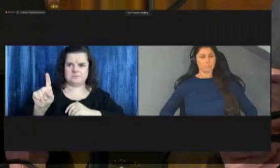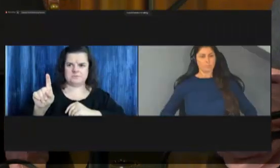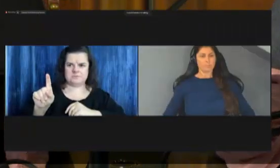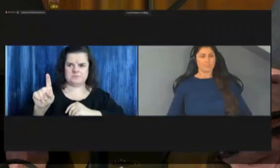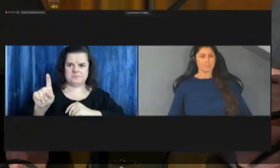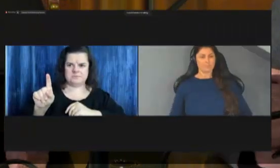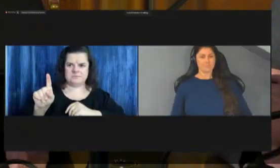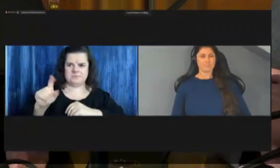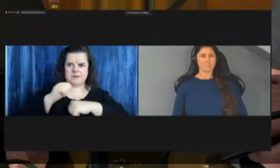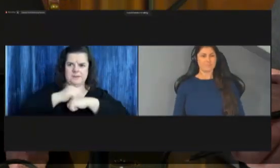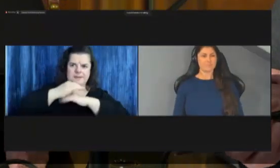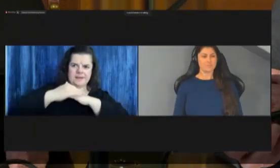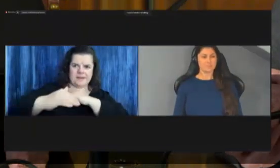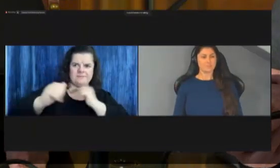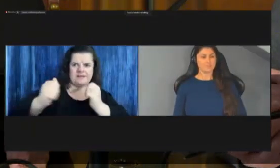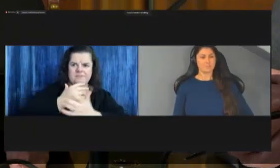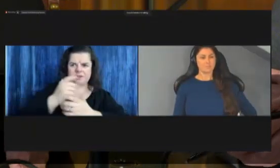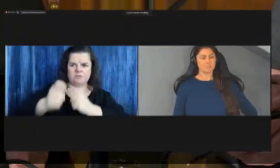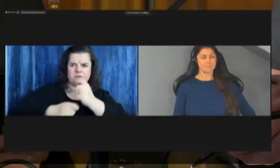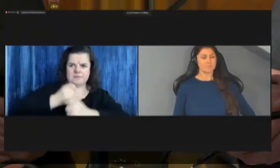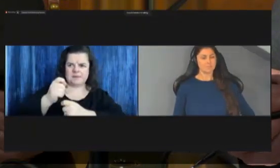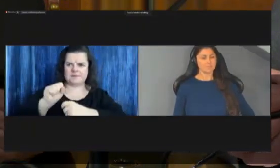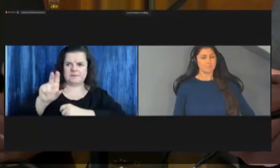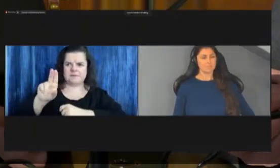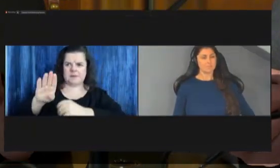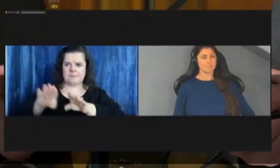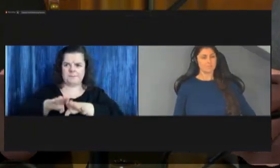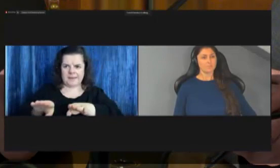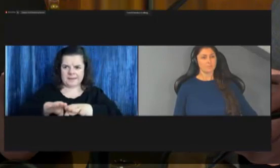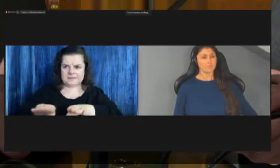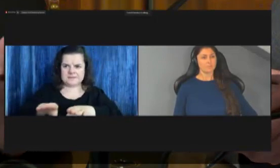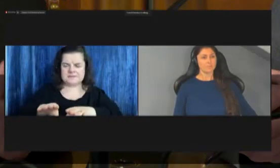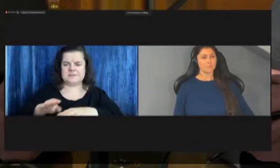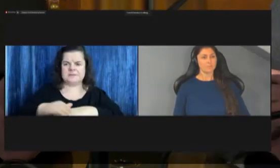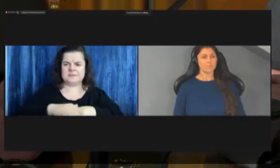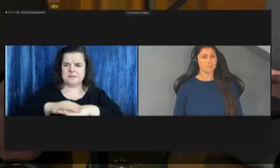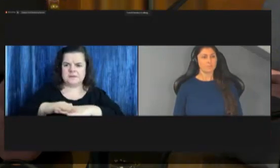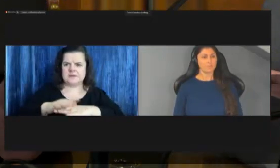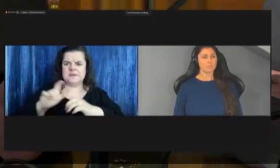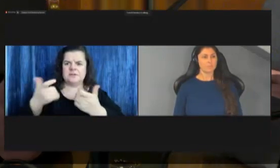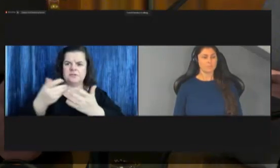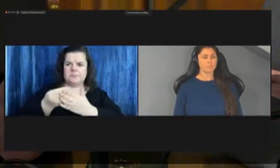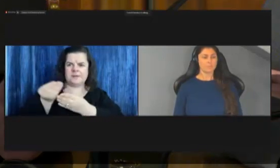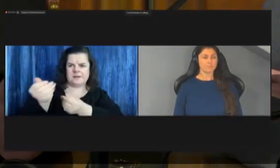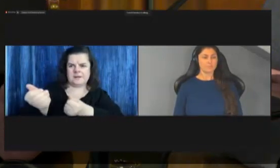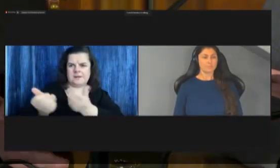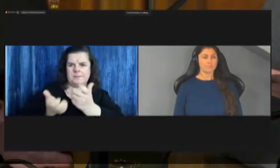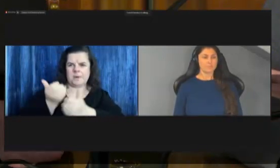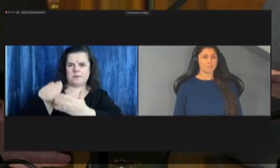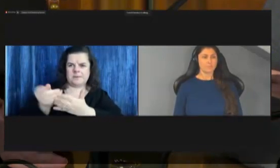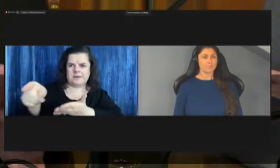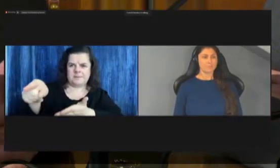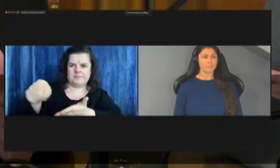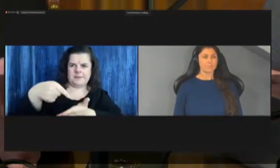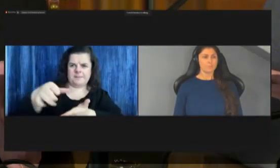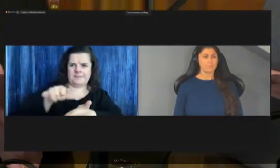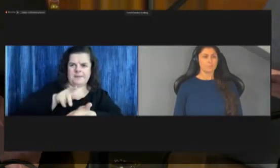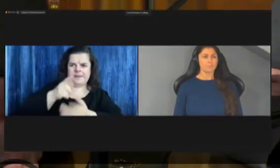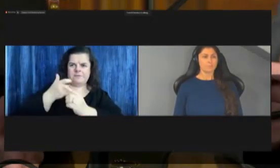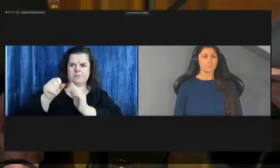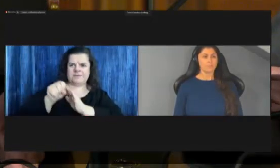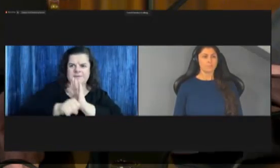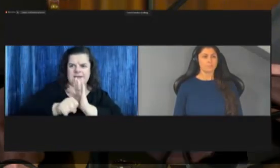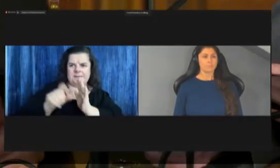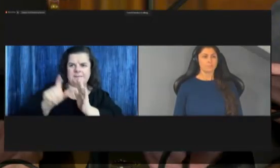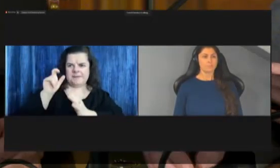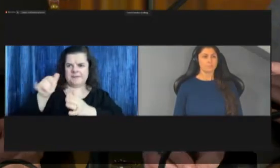Repaved all, did the concrete subbase, huge expenditure. Luckily, most of it reimbursed by the state because it's a state road, right? But